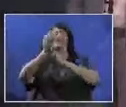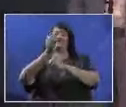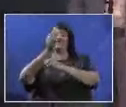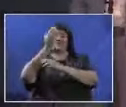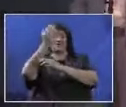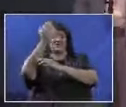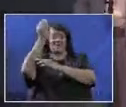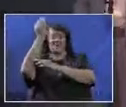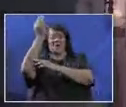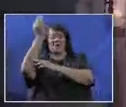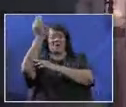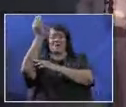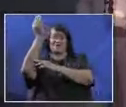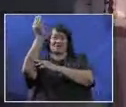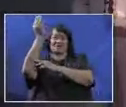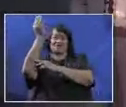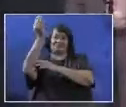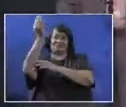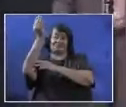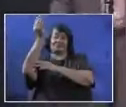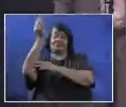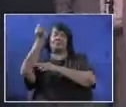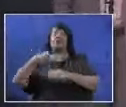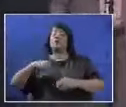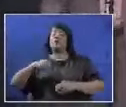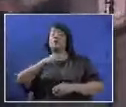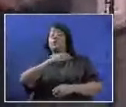praise. We have come into